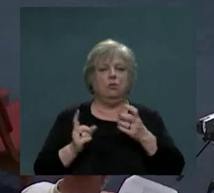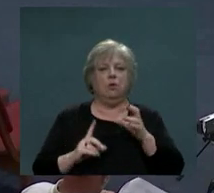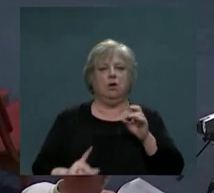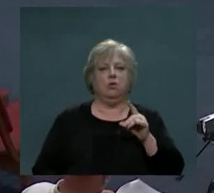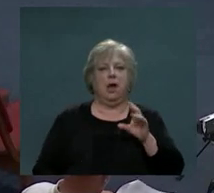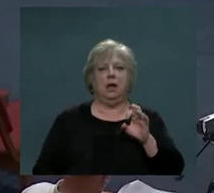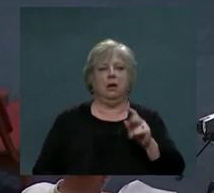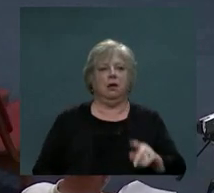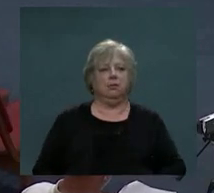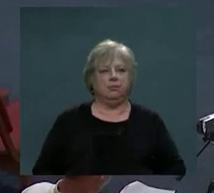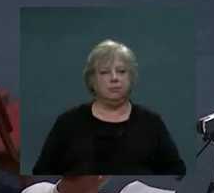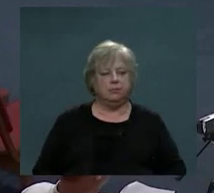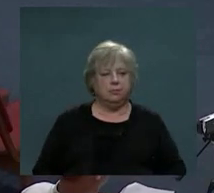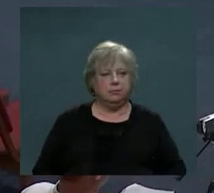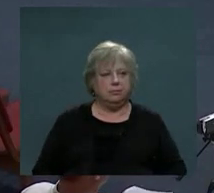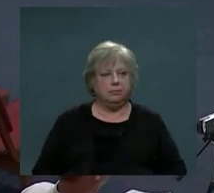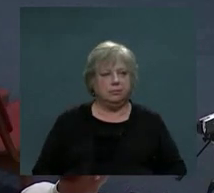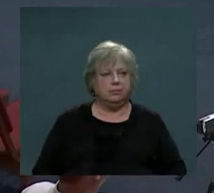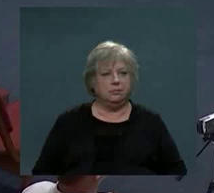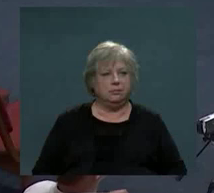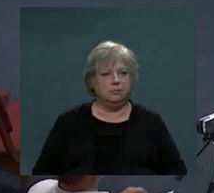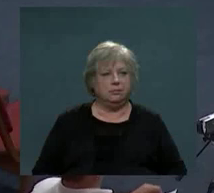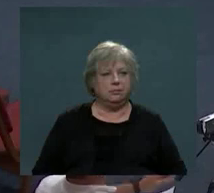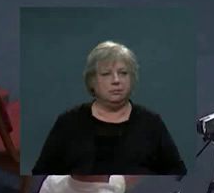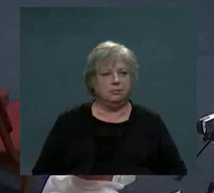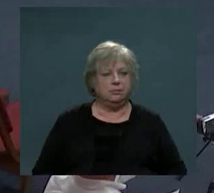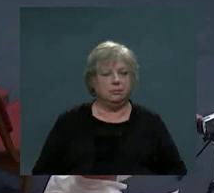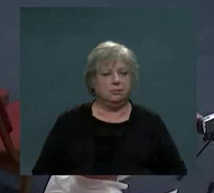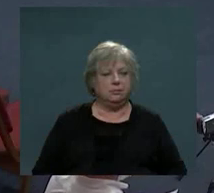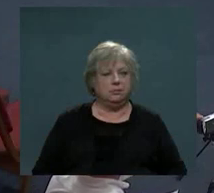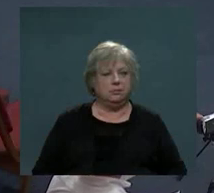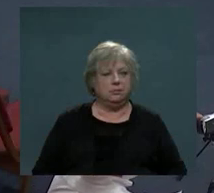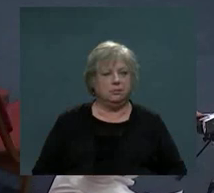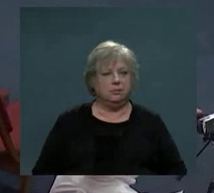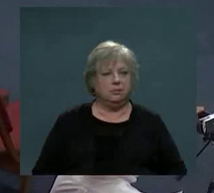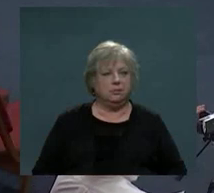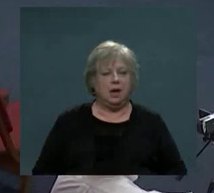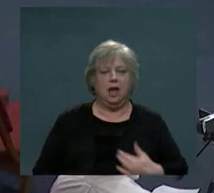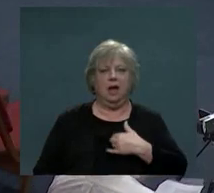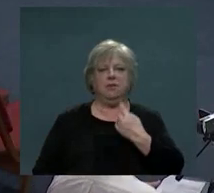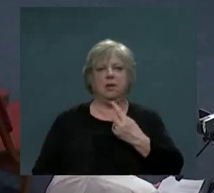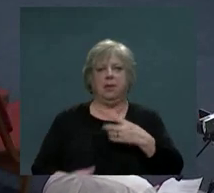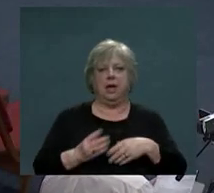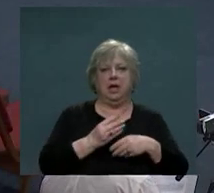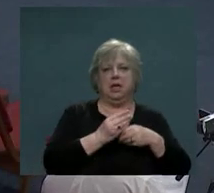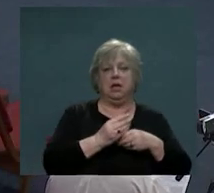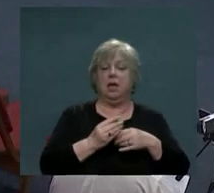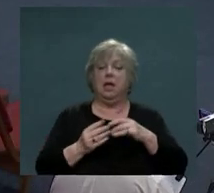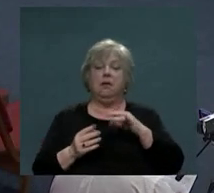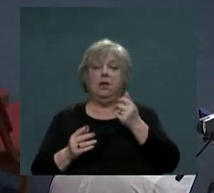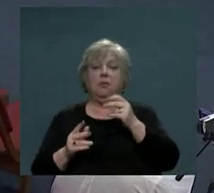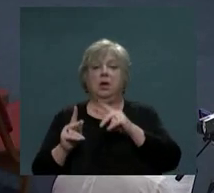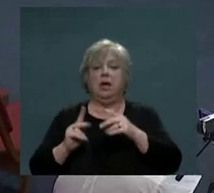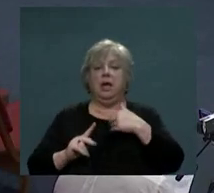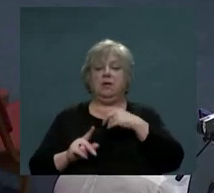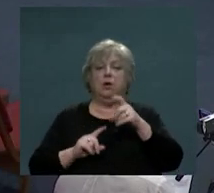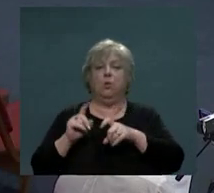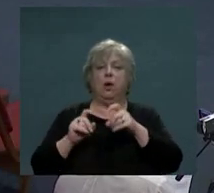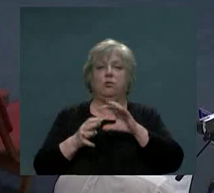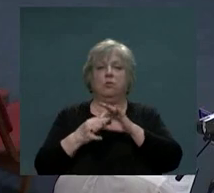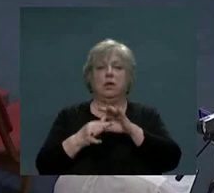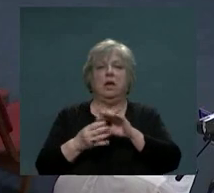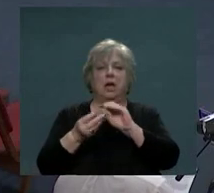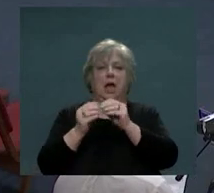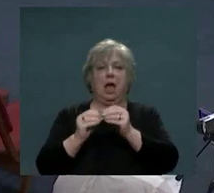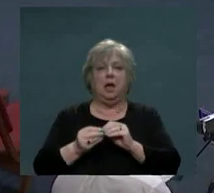Adcock. Besides what's on the agenda. Besides the items? Okay, let's see if anybody has any other questions on the